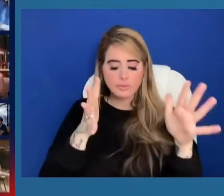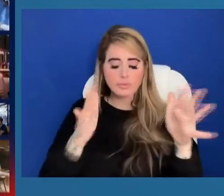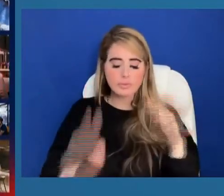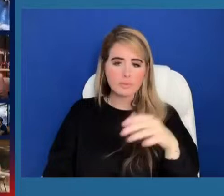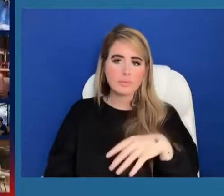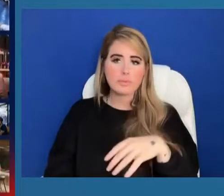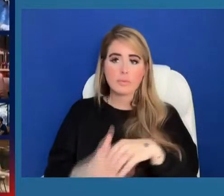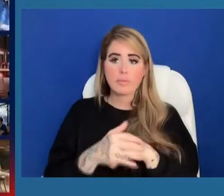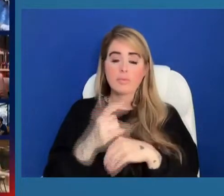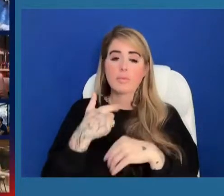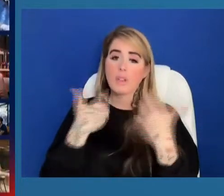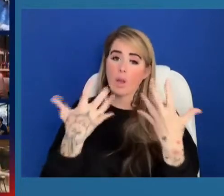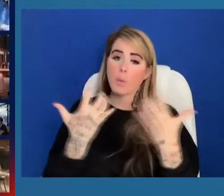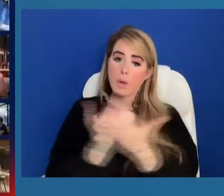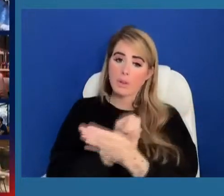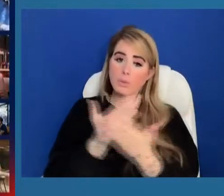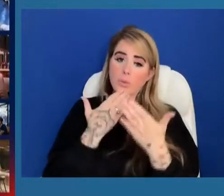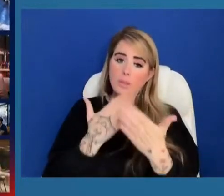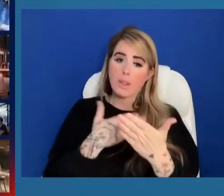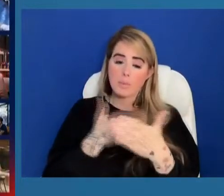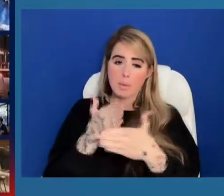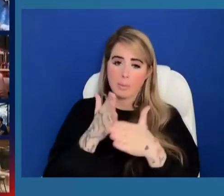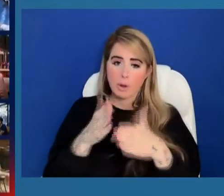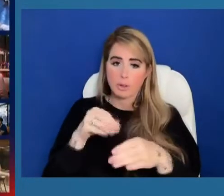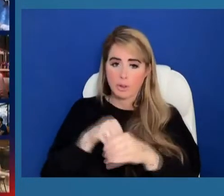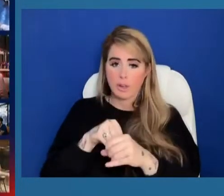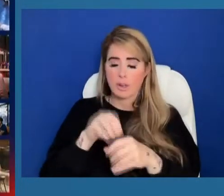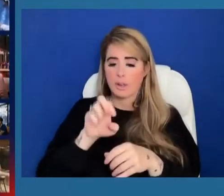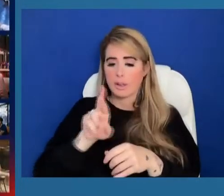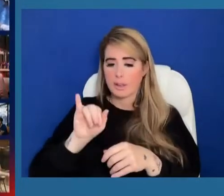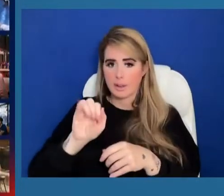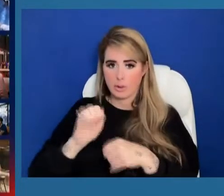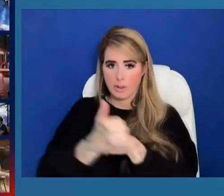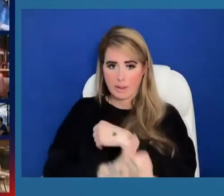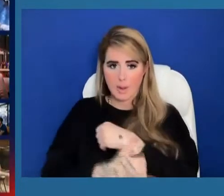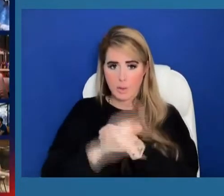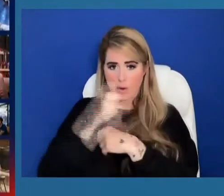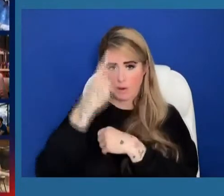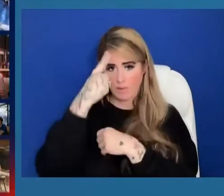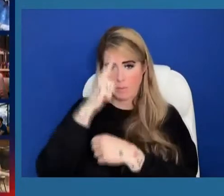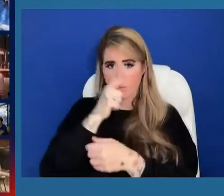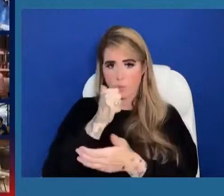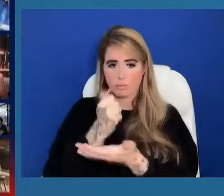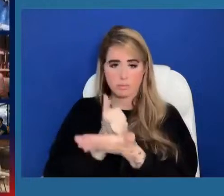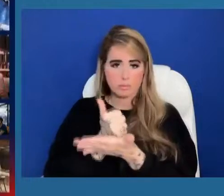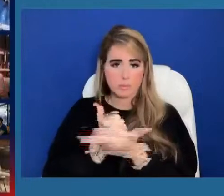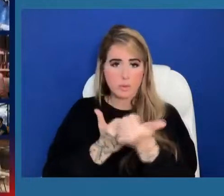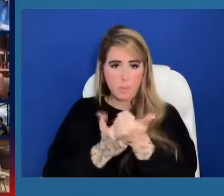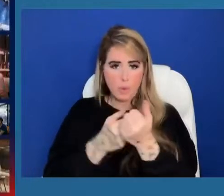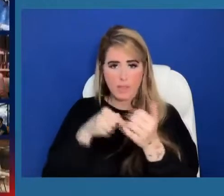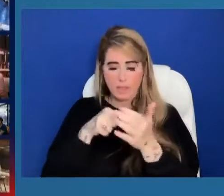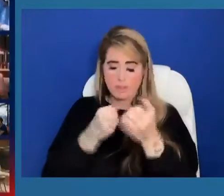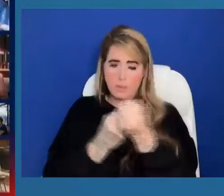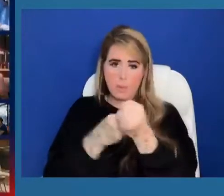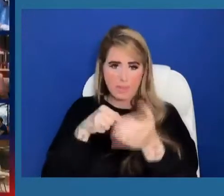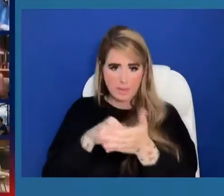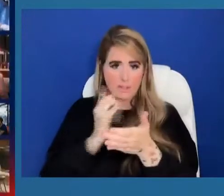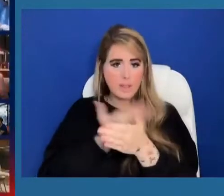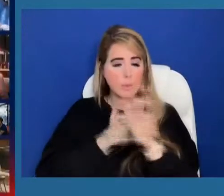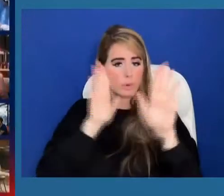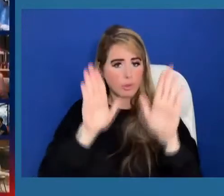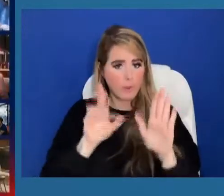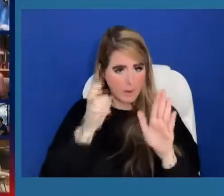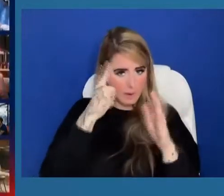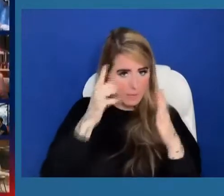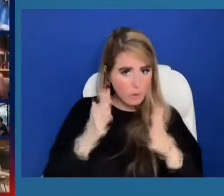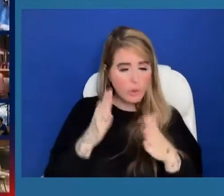And I want to thank my partners in Erie County government that are here today who supported this. Of course, our great governor and the delegation in New